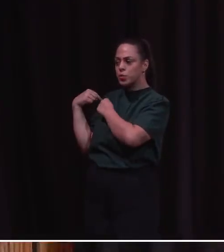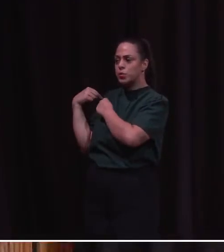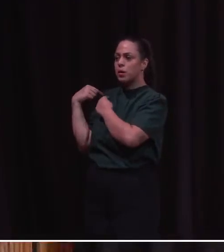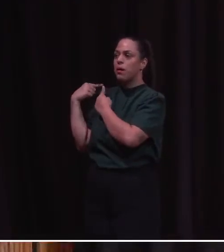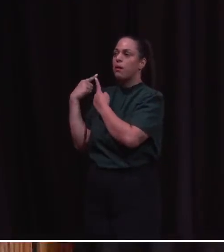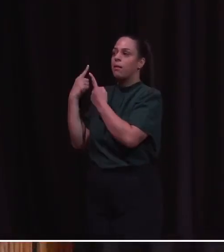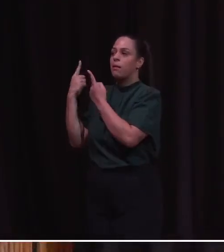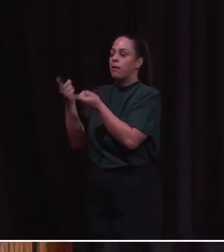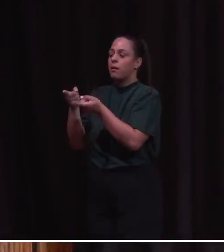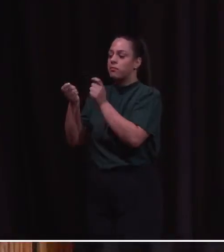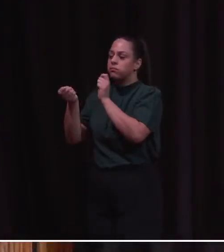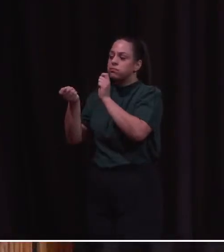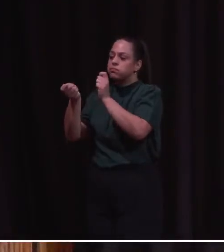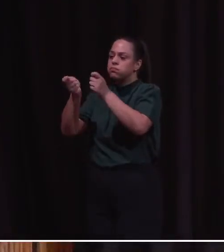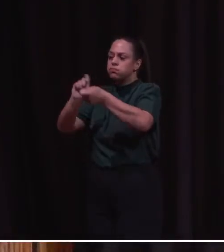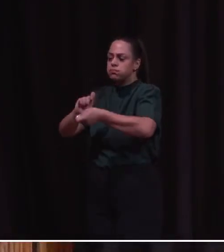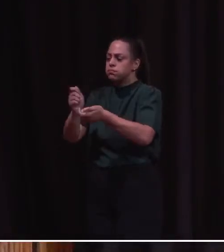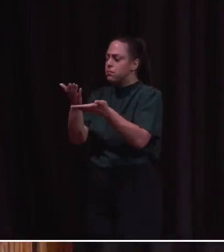conclude on that note.